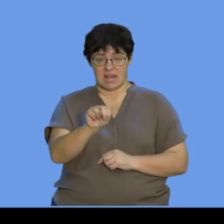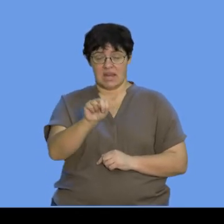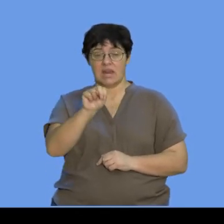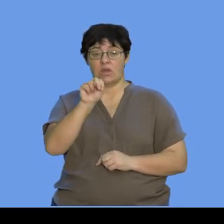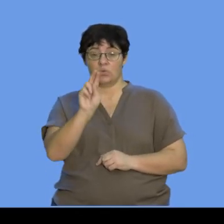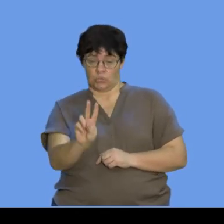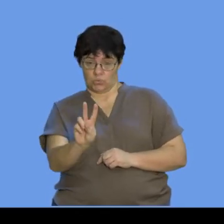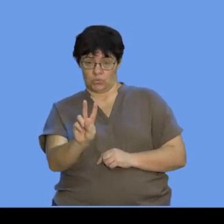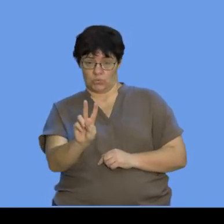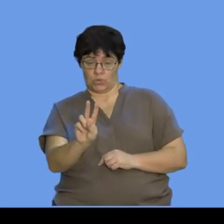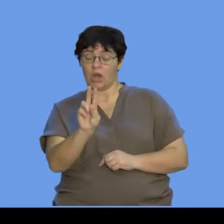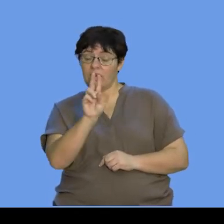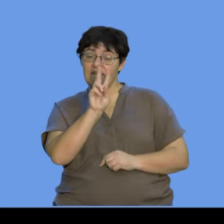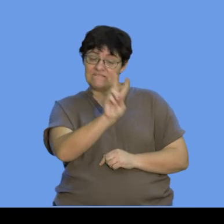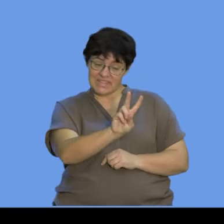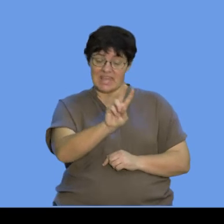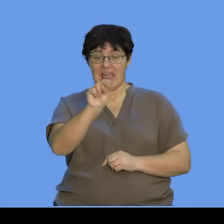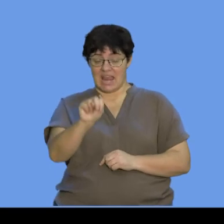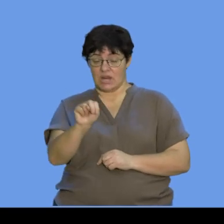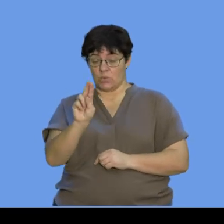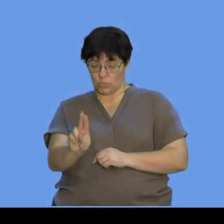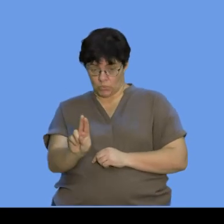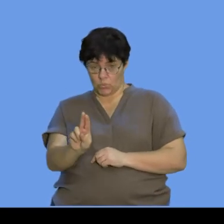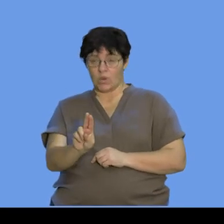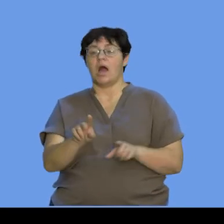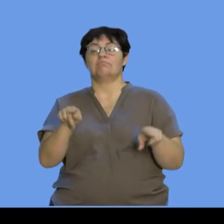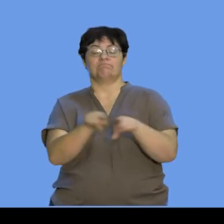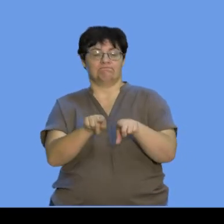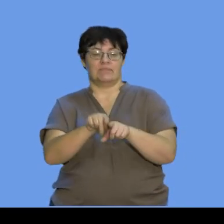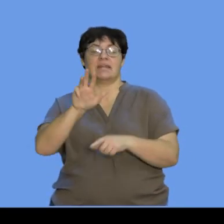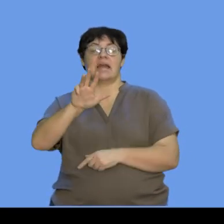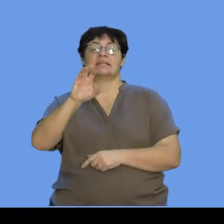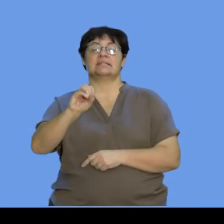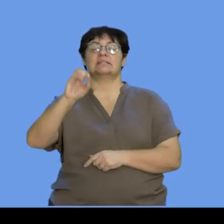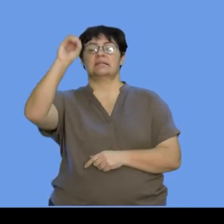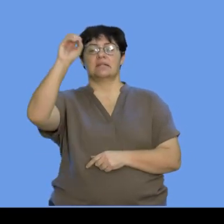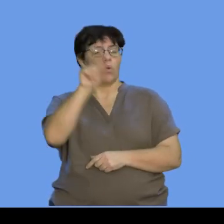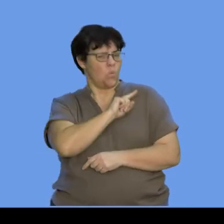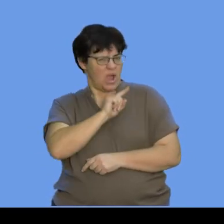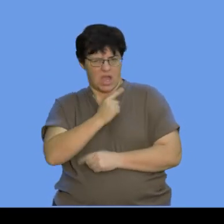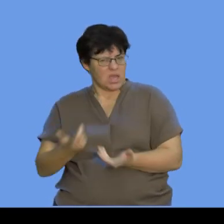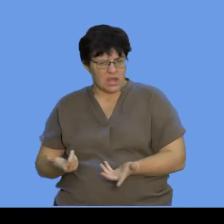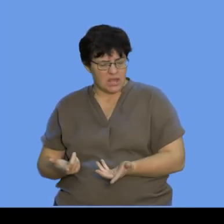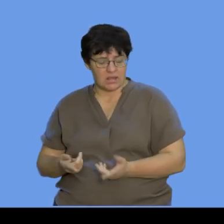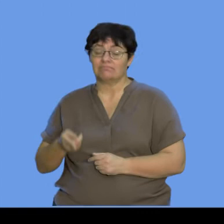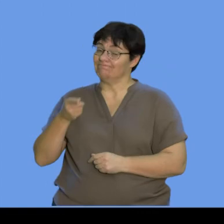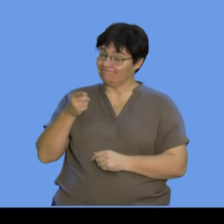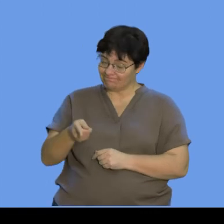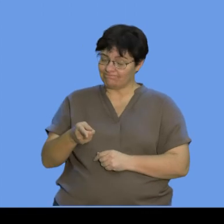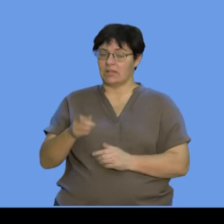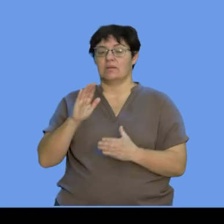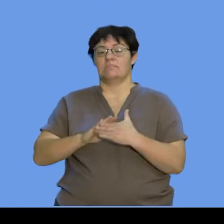VNU as an angle is equal to 90 degrees, right? And why am I saying that? It will